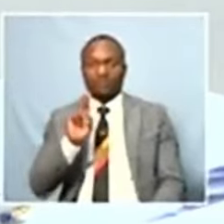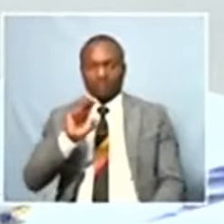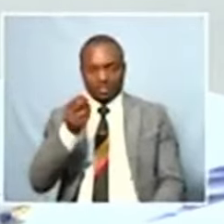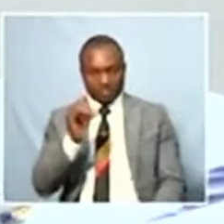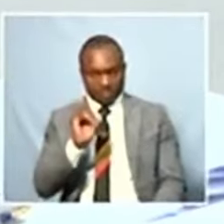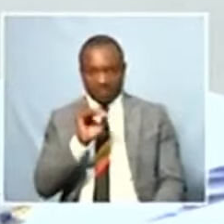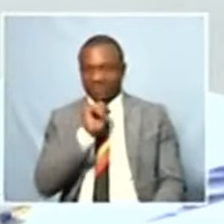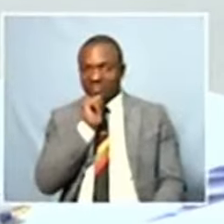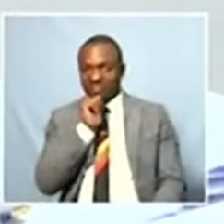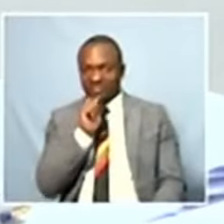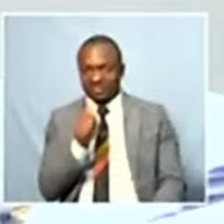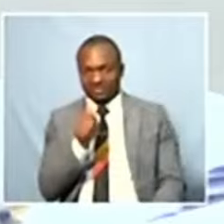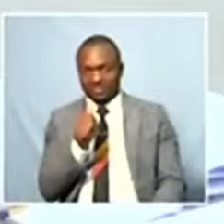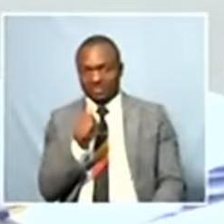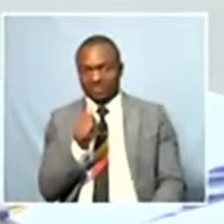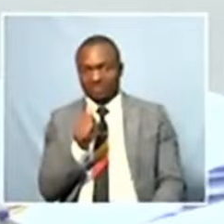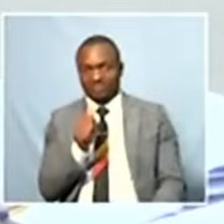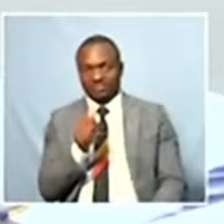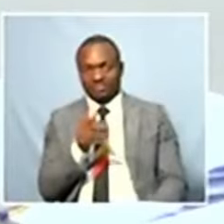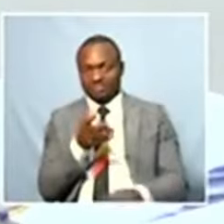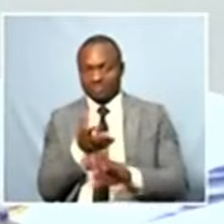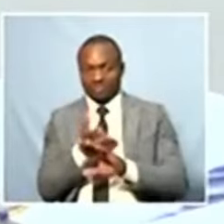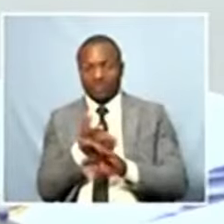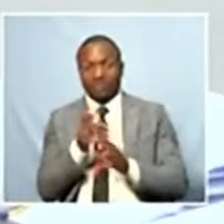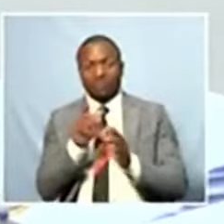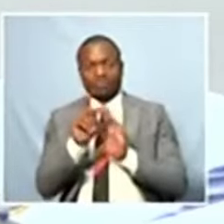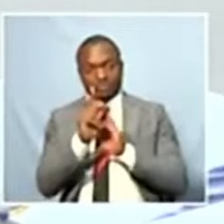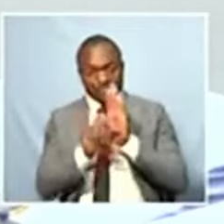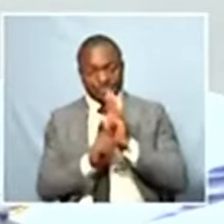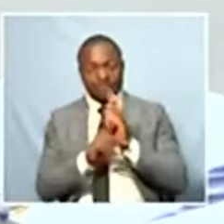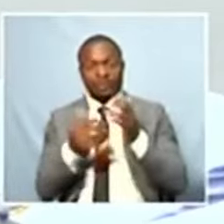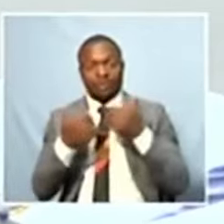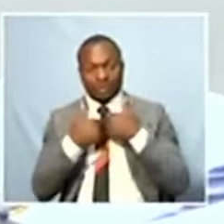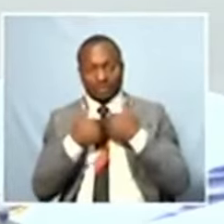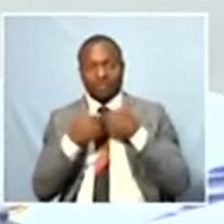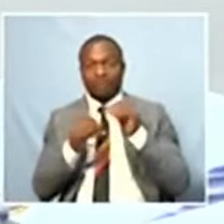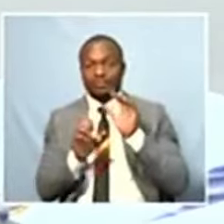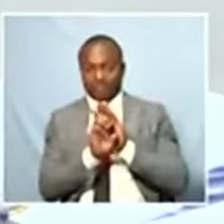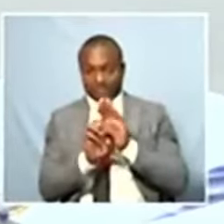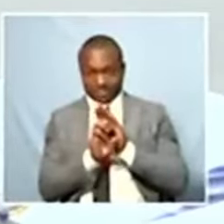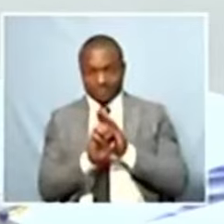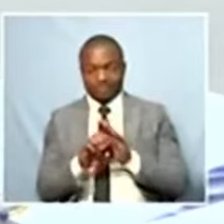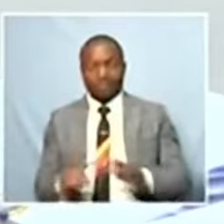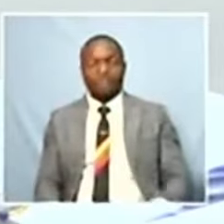necessarily ad hoc policies. That's why we have, for example, the